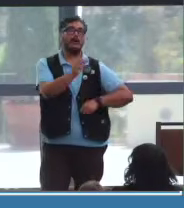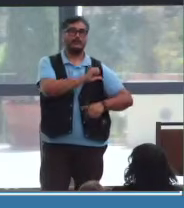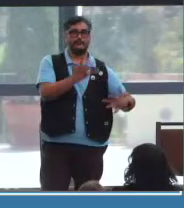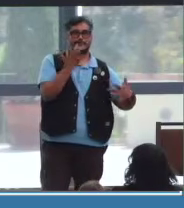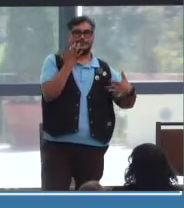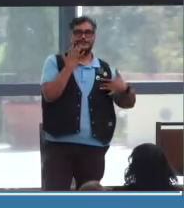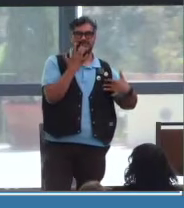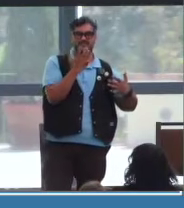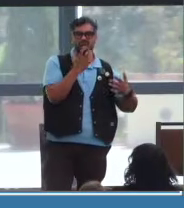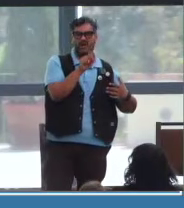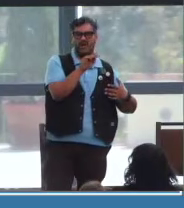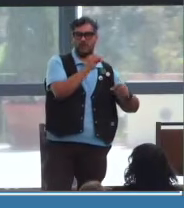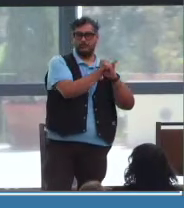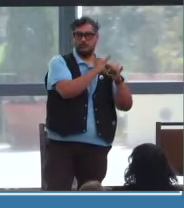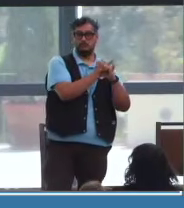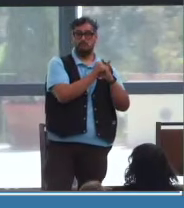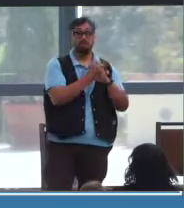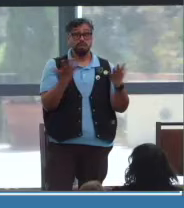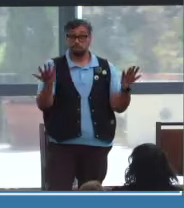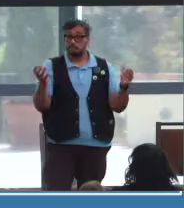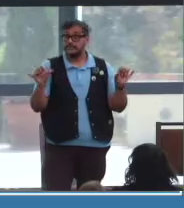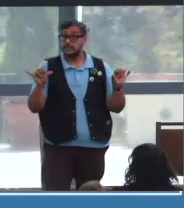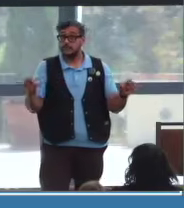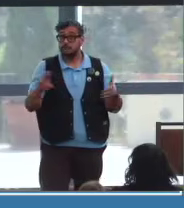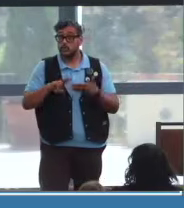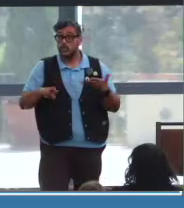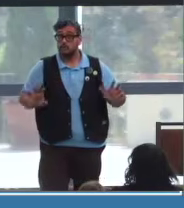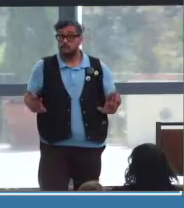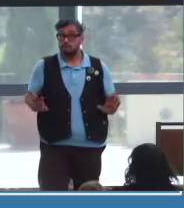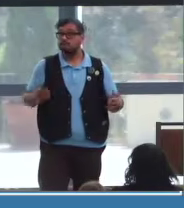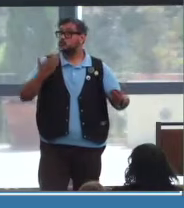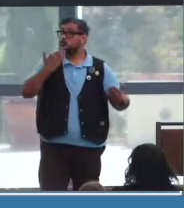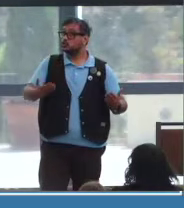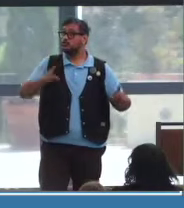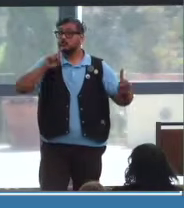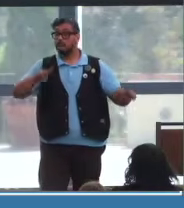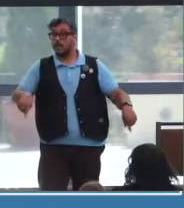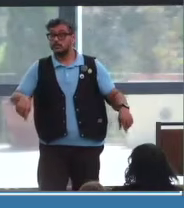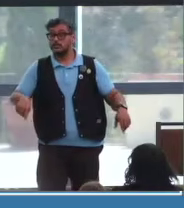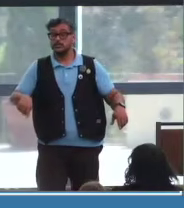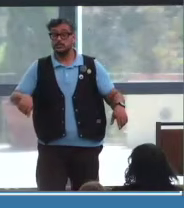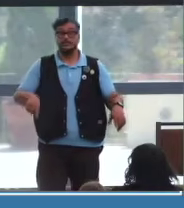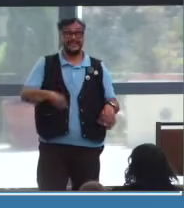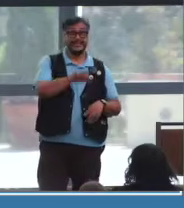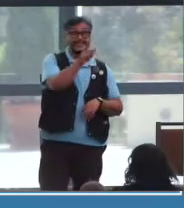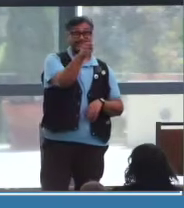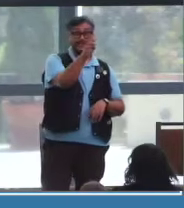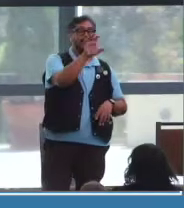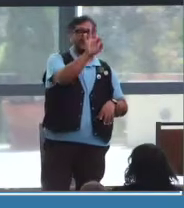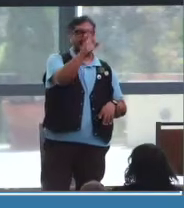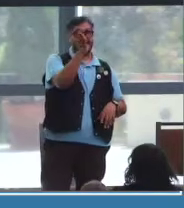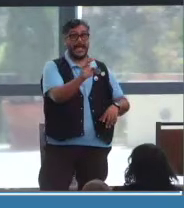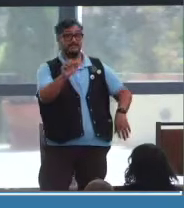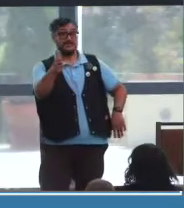diseases as well. They saw the same results. Really good responses, remission in 9 out of the 10 lupus patients that lasted